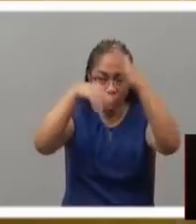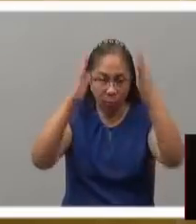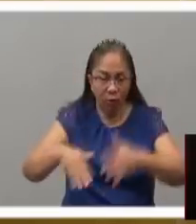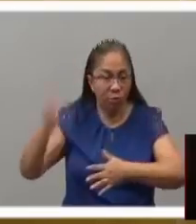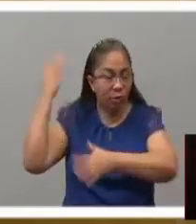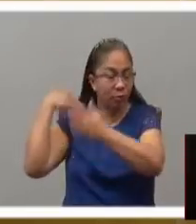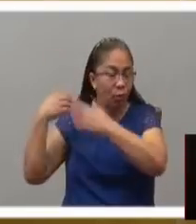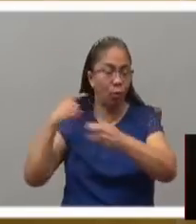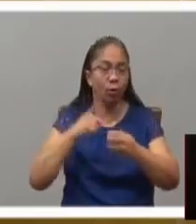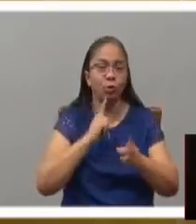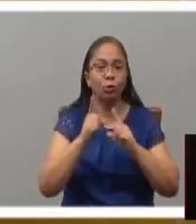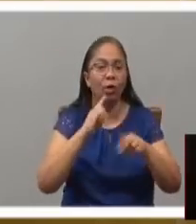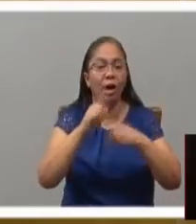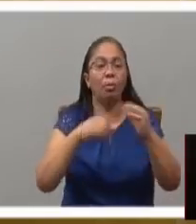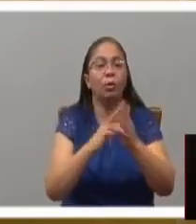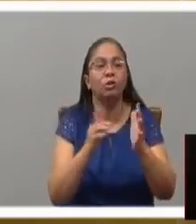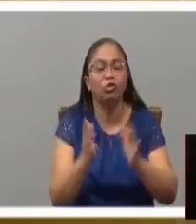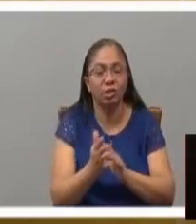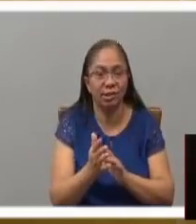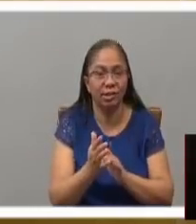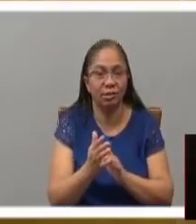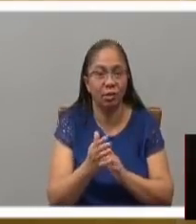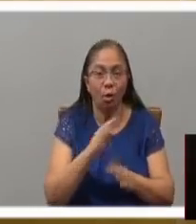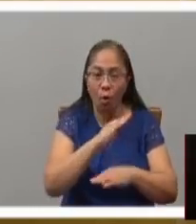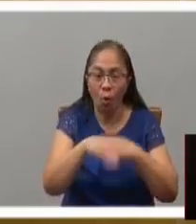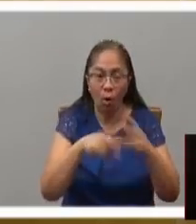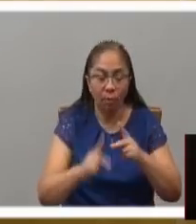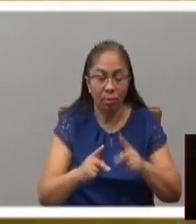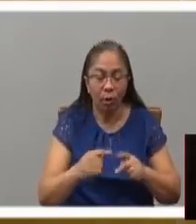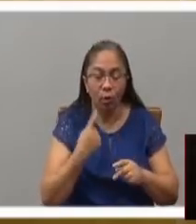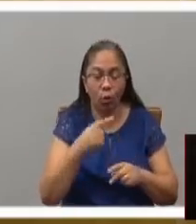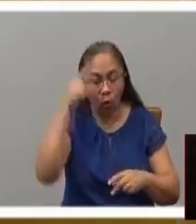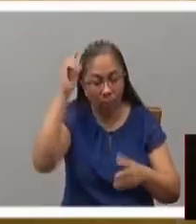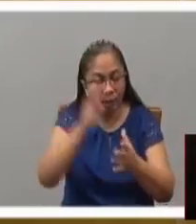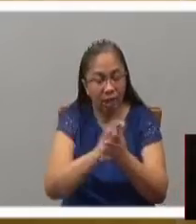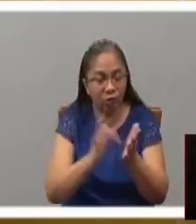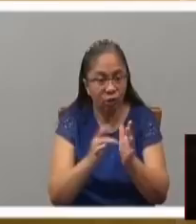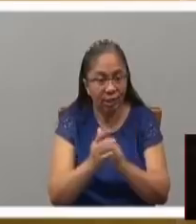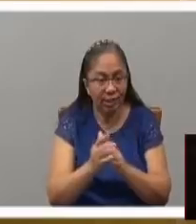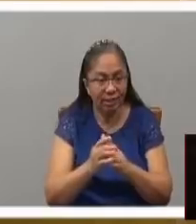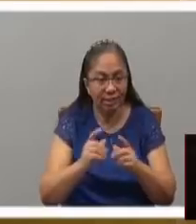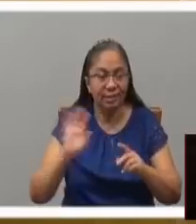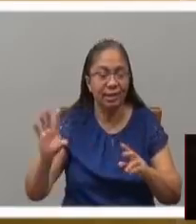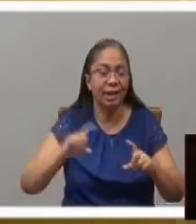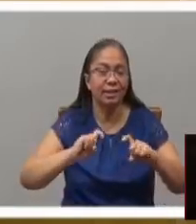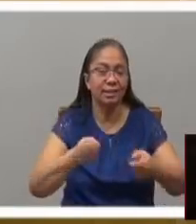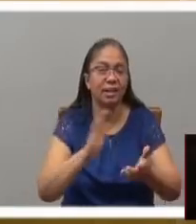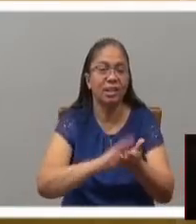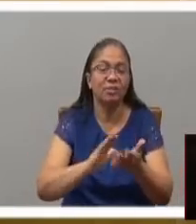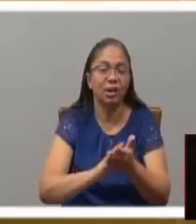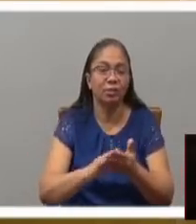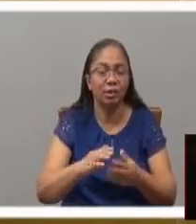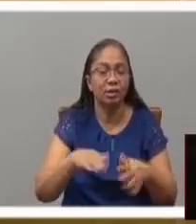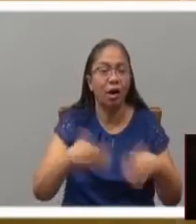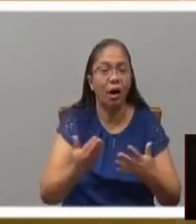this witness, that all who believe in Jesus will have their sins forgiven through his